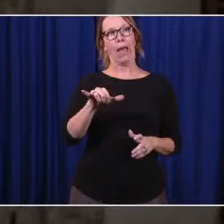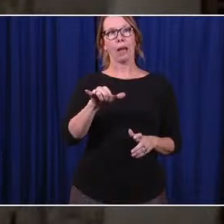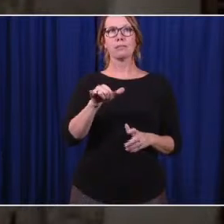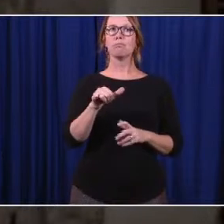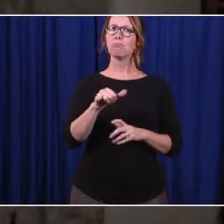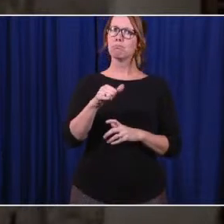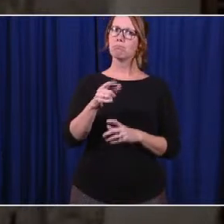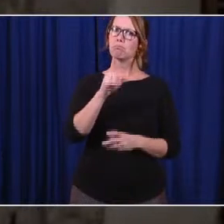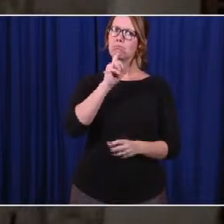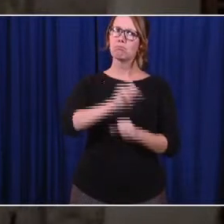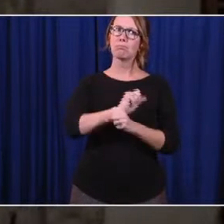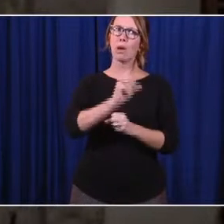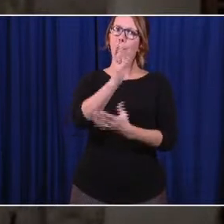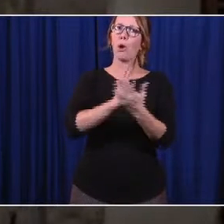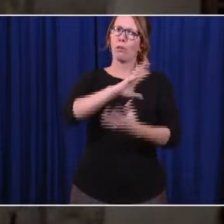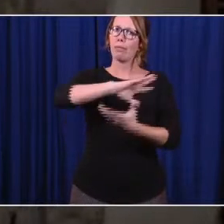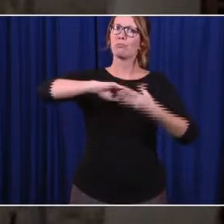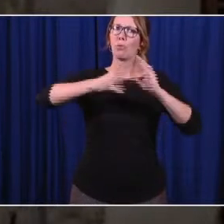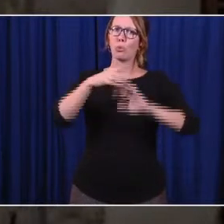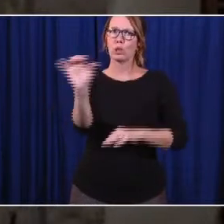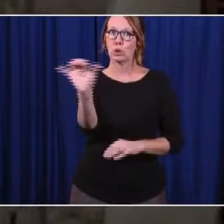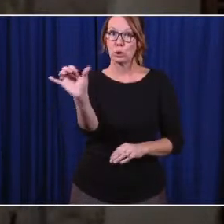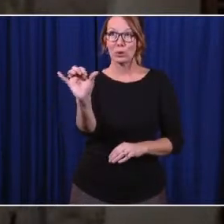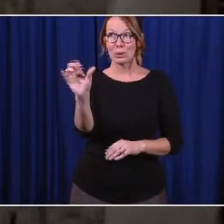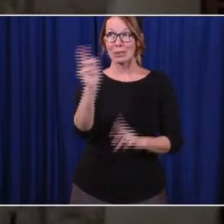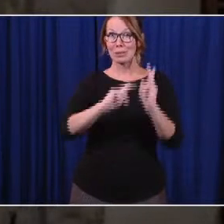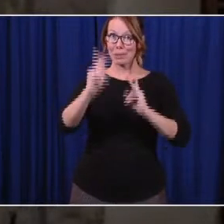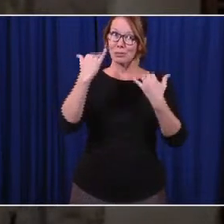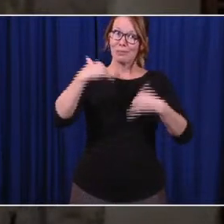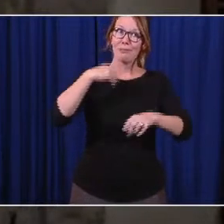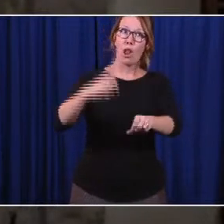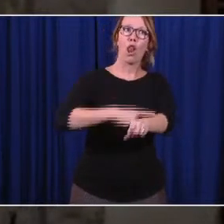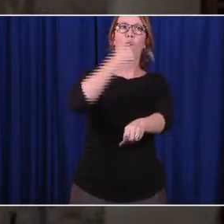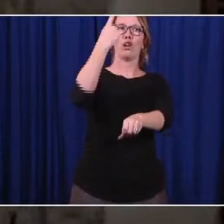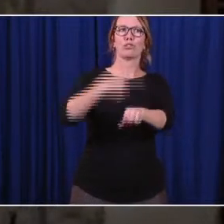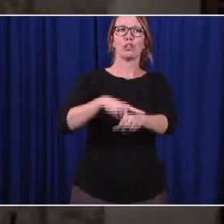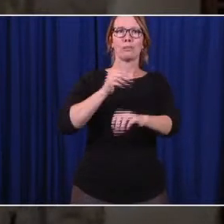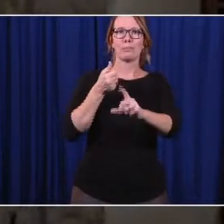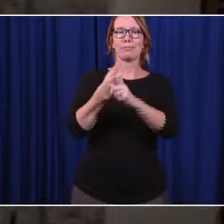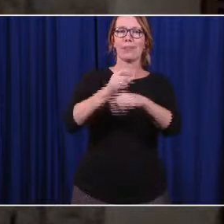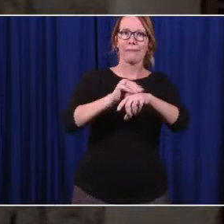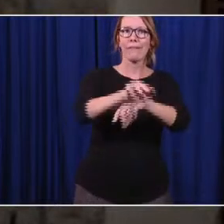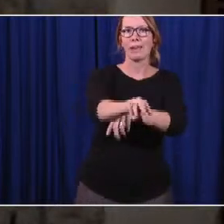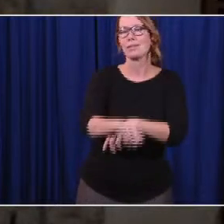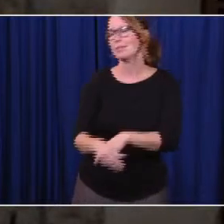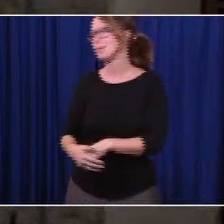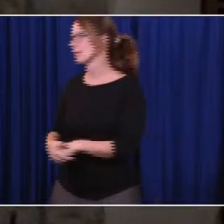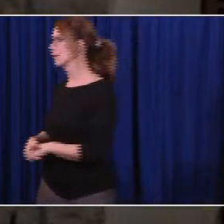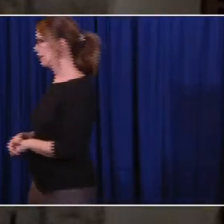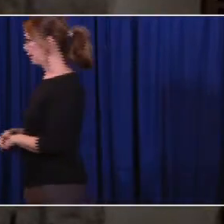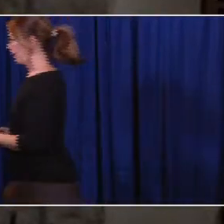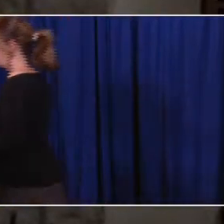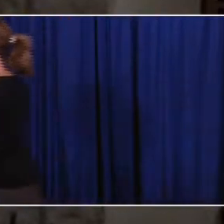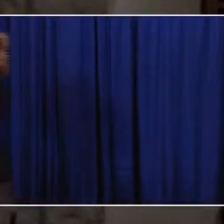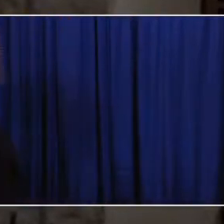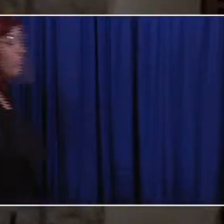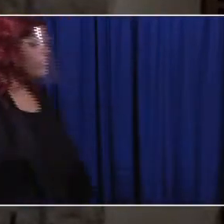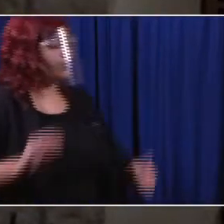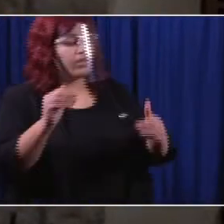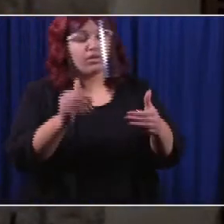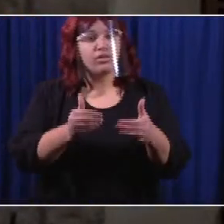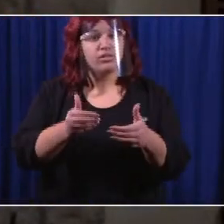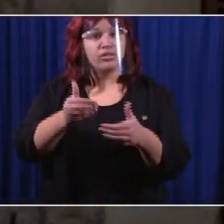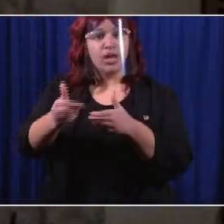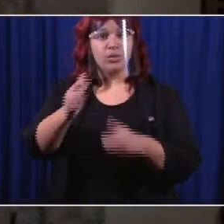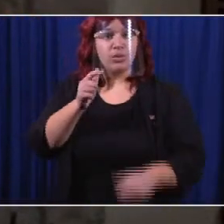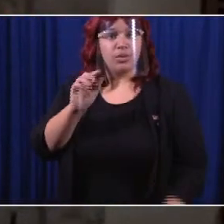story that is out there. Next question is from Mike Livingston at Gongwer News Service.